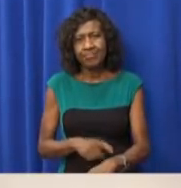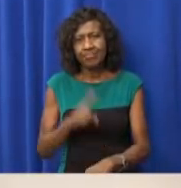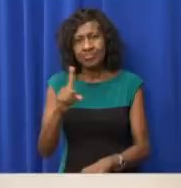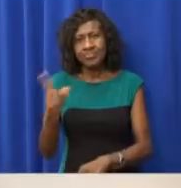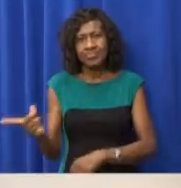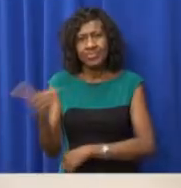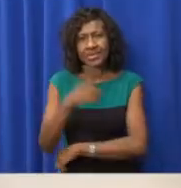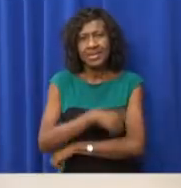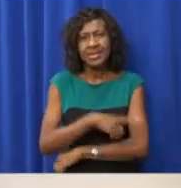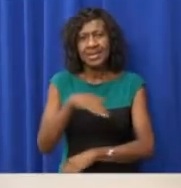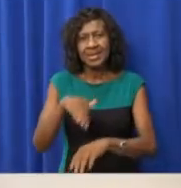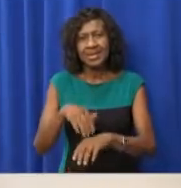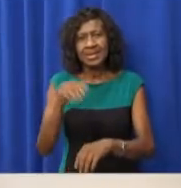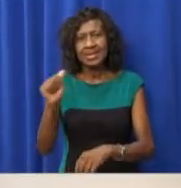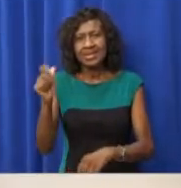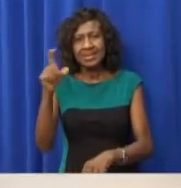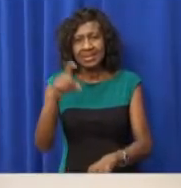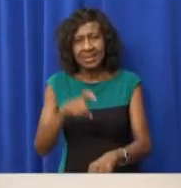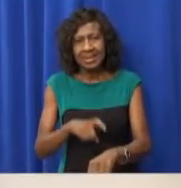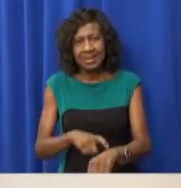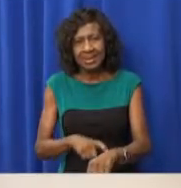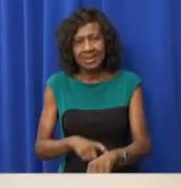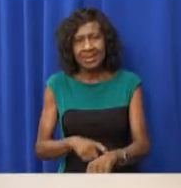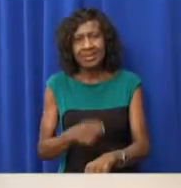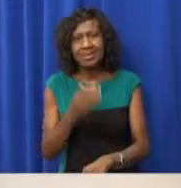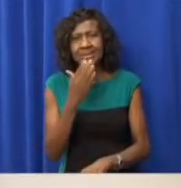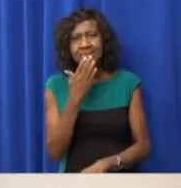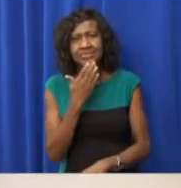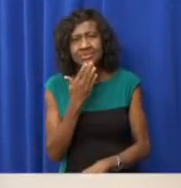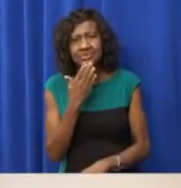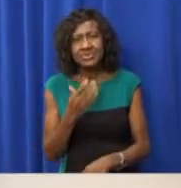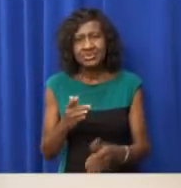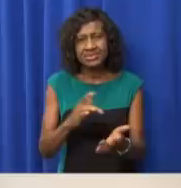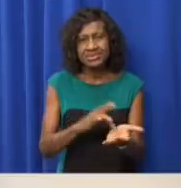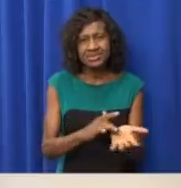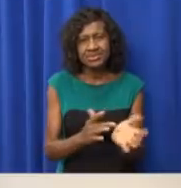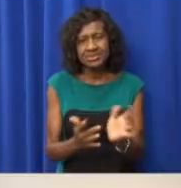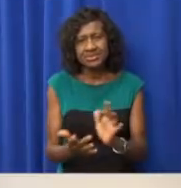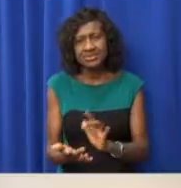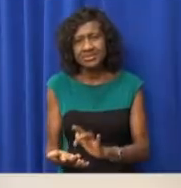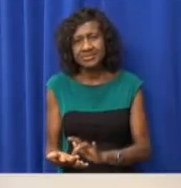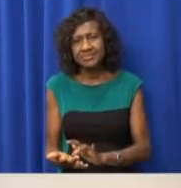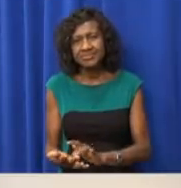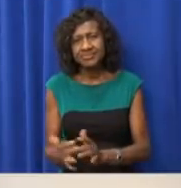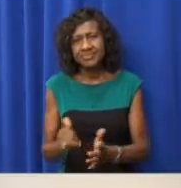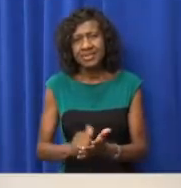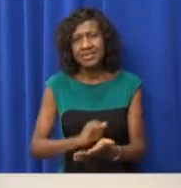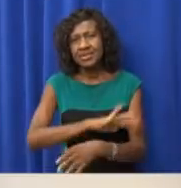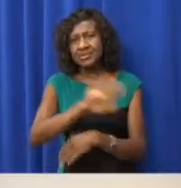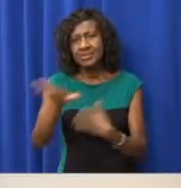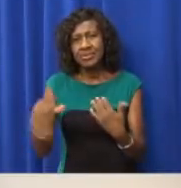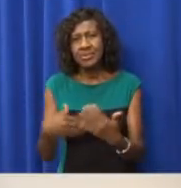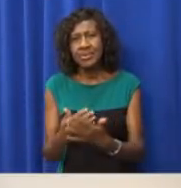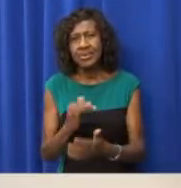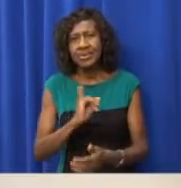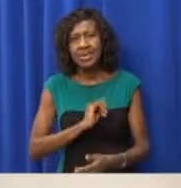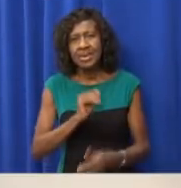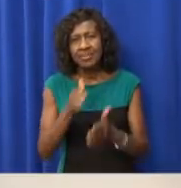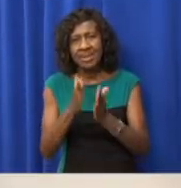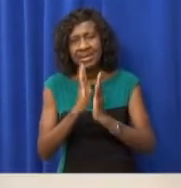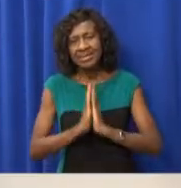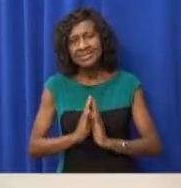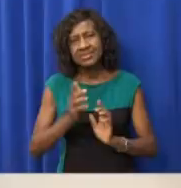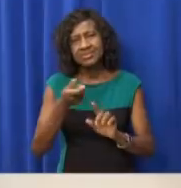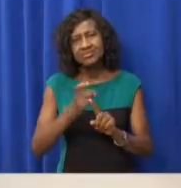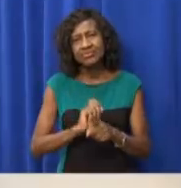time. One day at a time, sweet Jesus. That's all